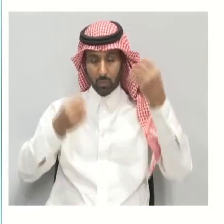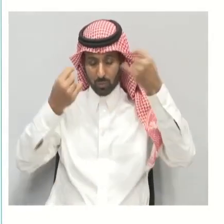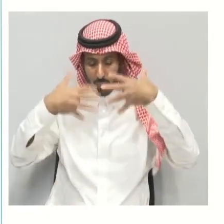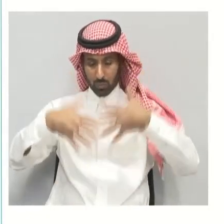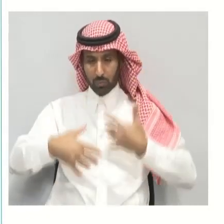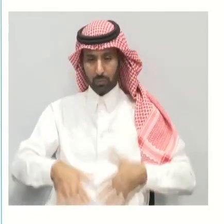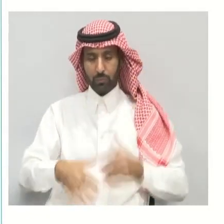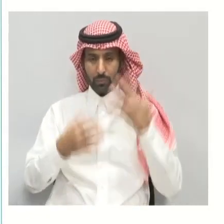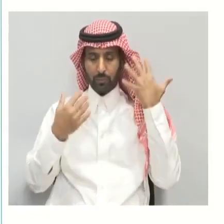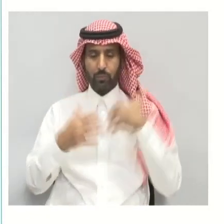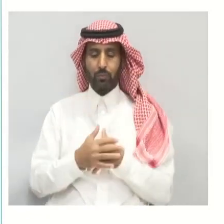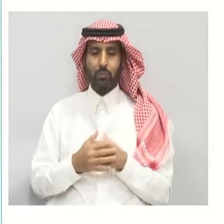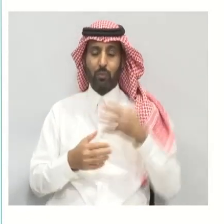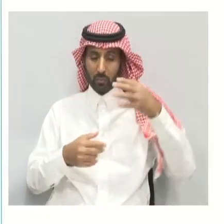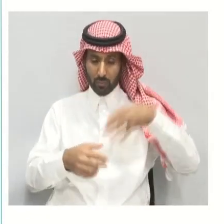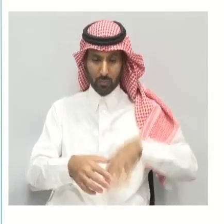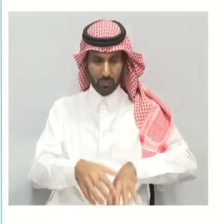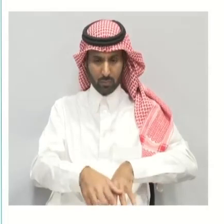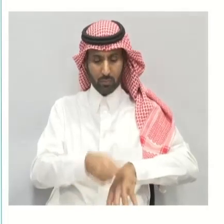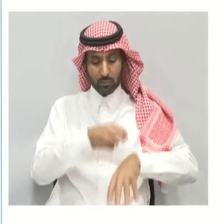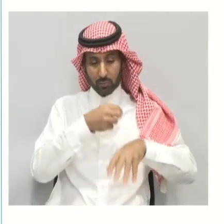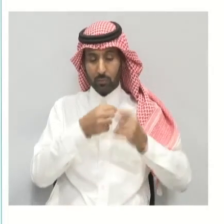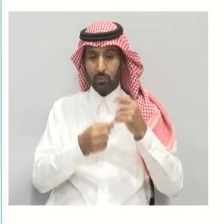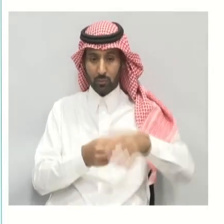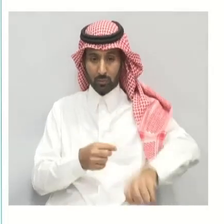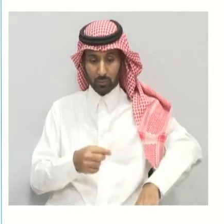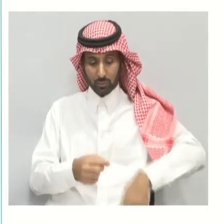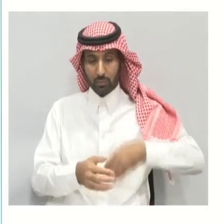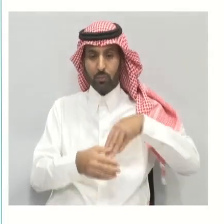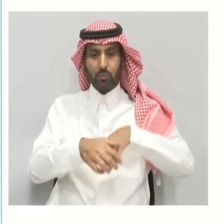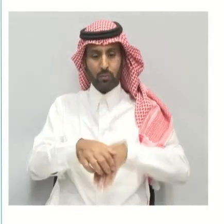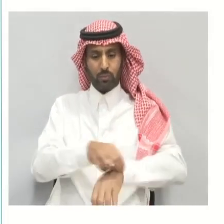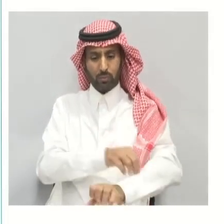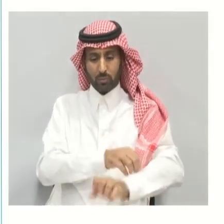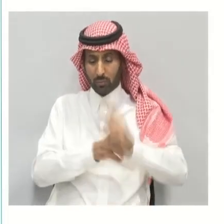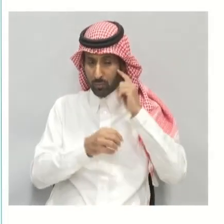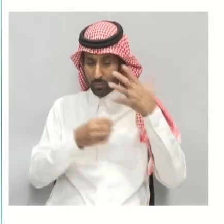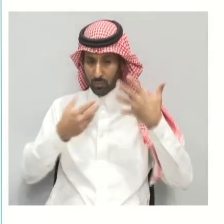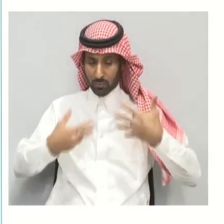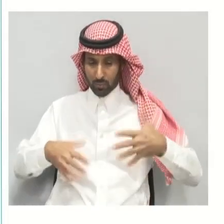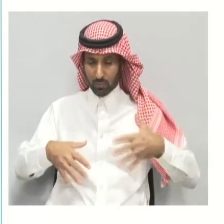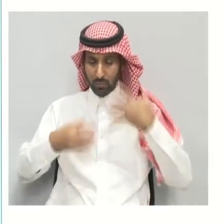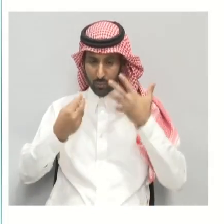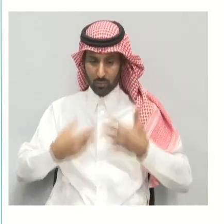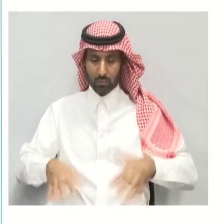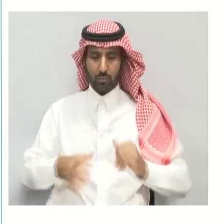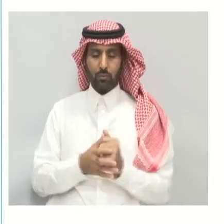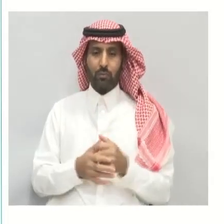their heads dry. They also wear rubber boots or waterproof